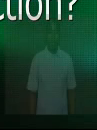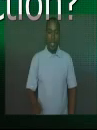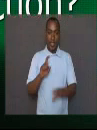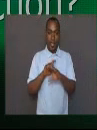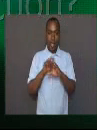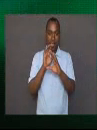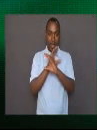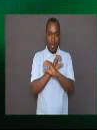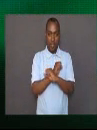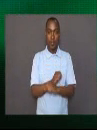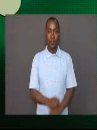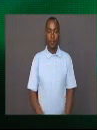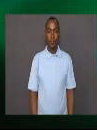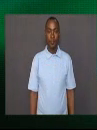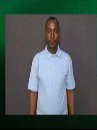Time's up.